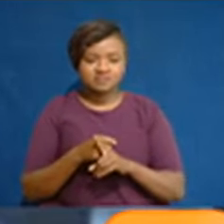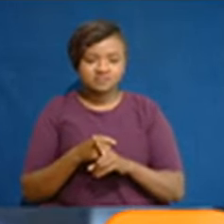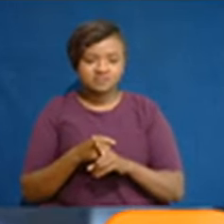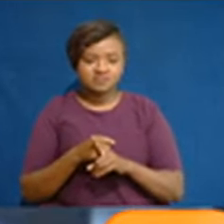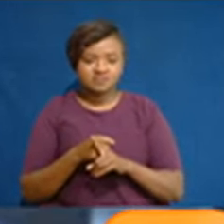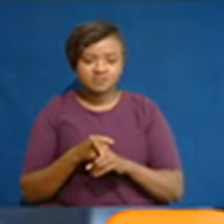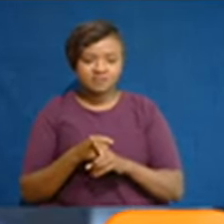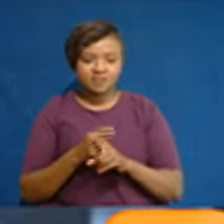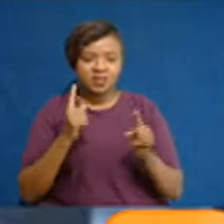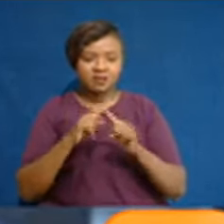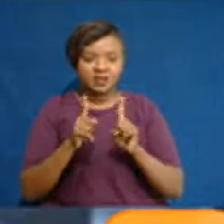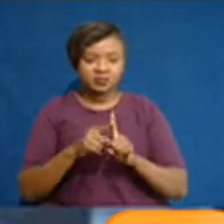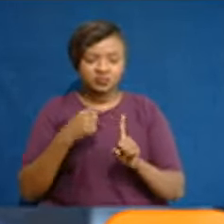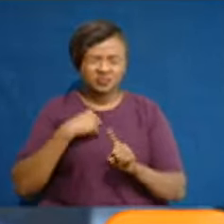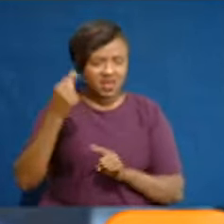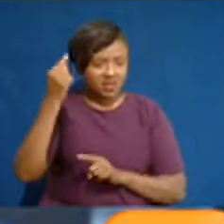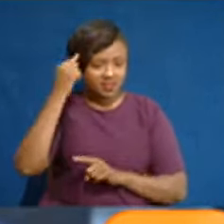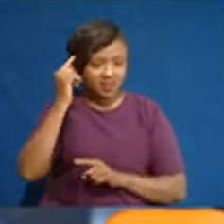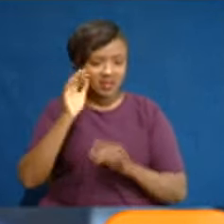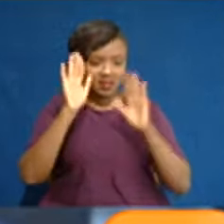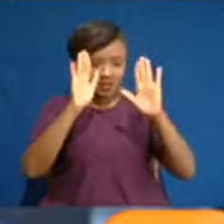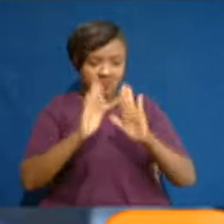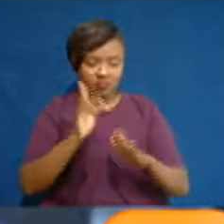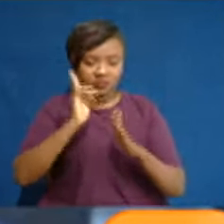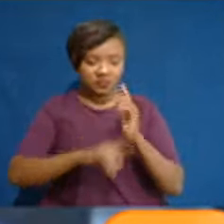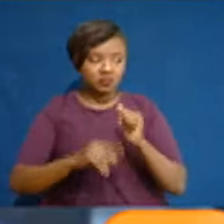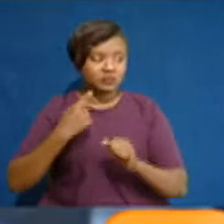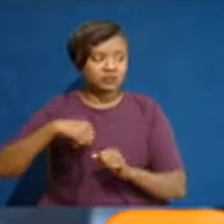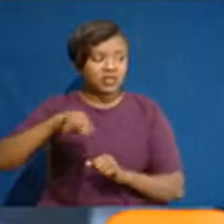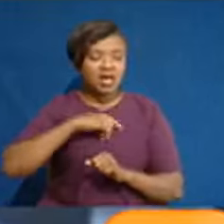think it's also to refocus,